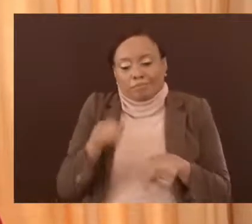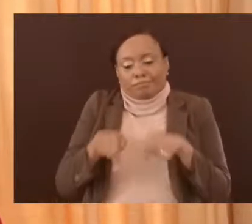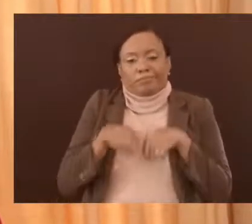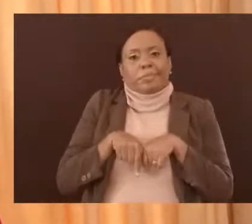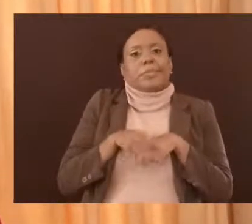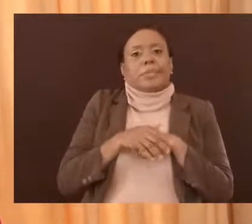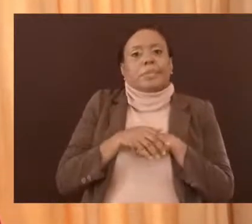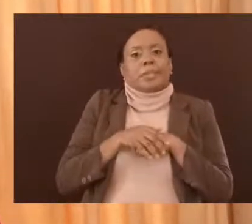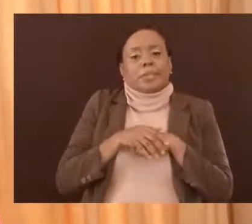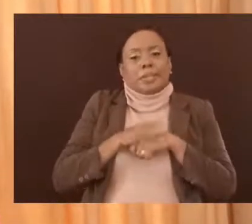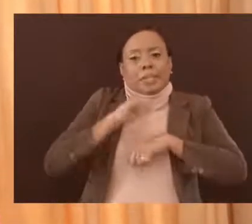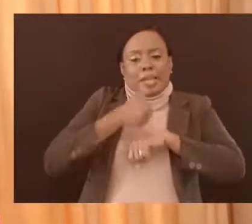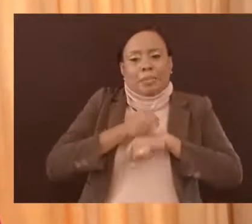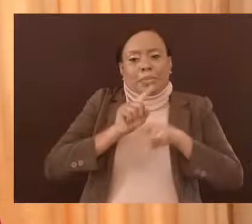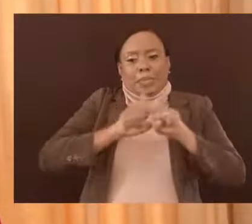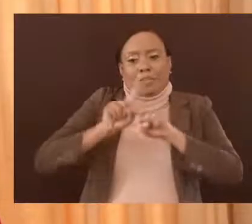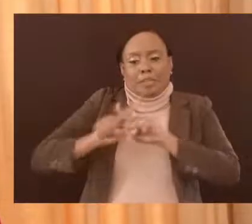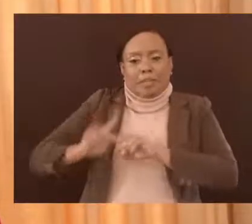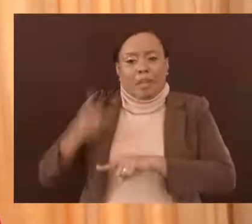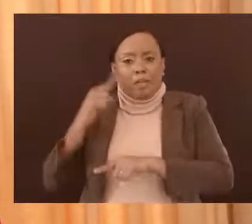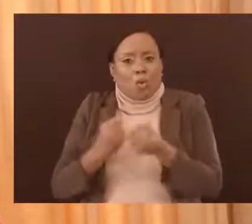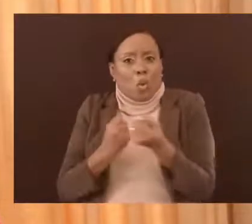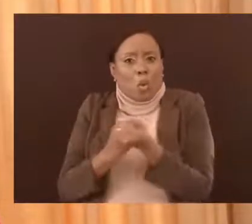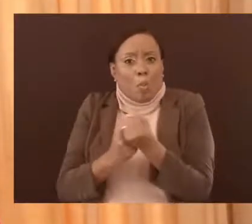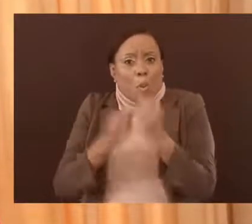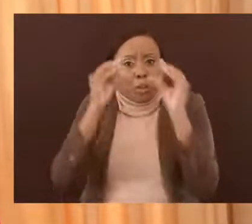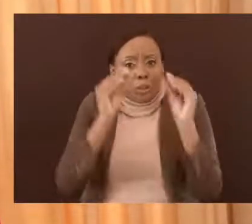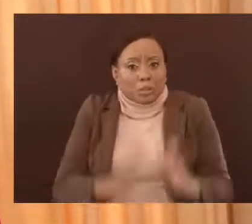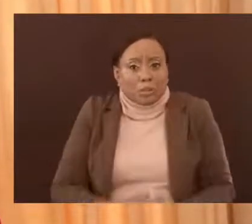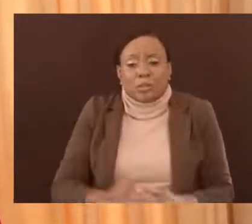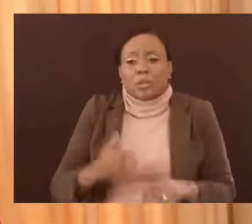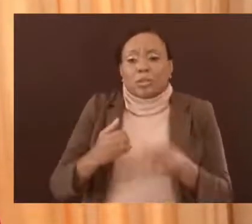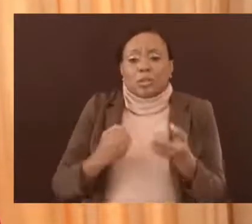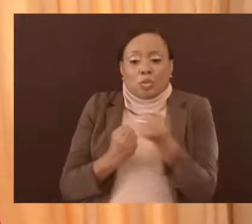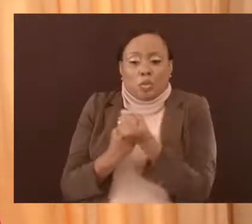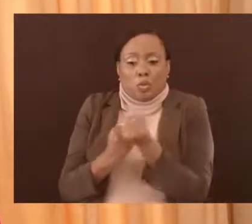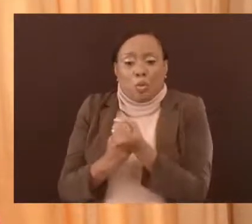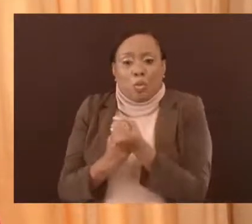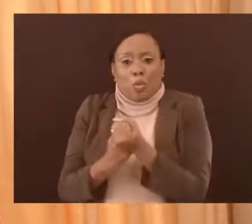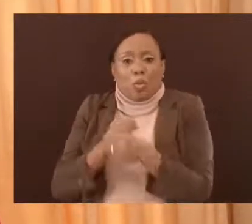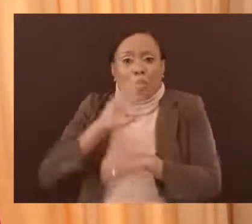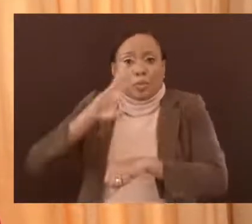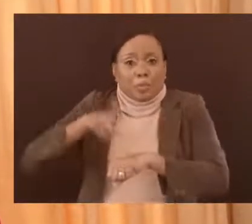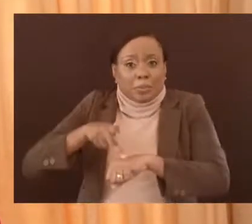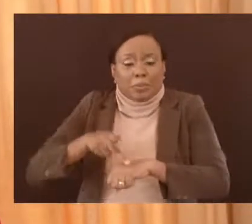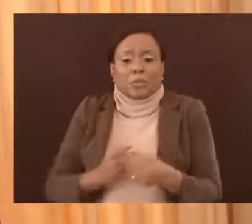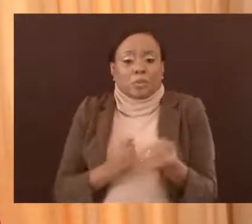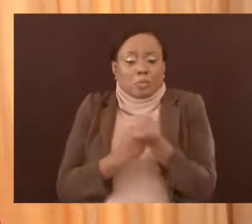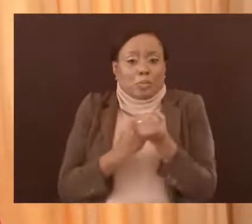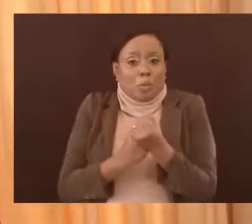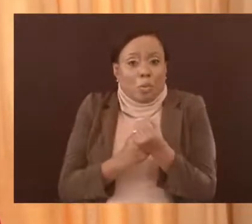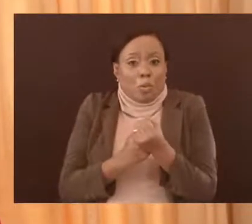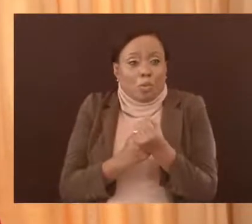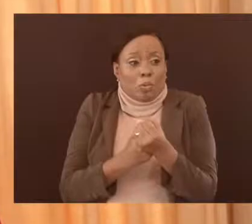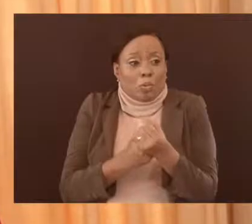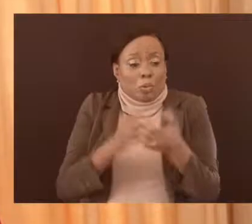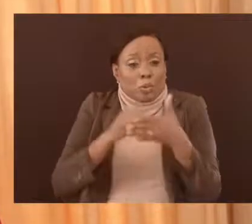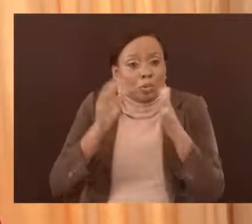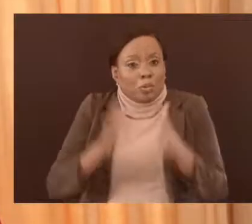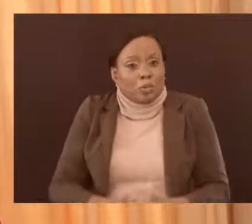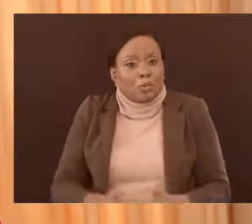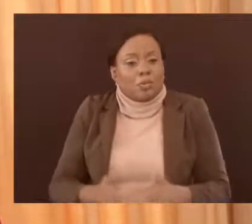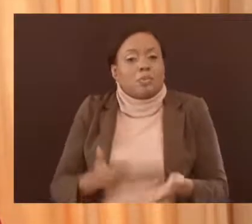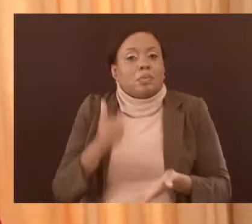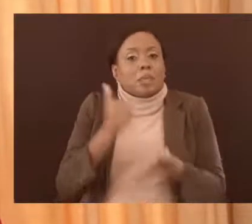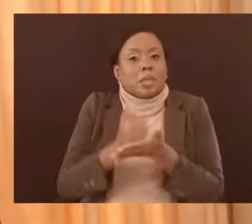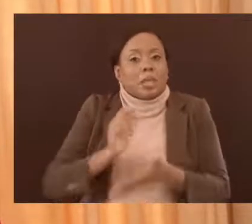of things in place to support our teachers, to support our principals, to support our students in order to help us